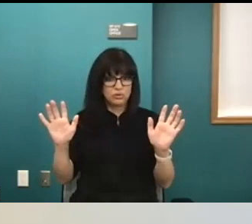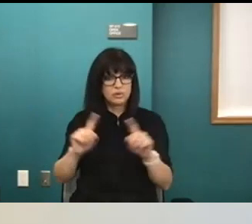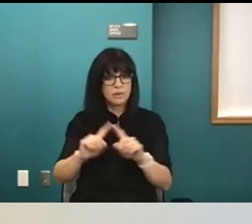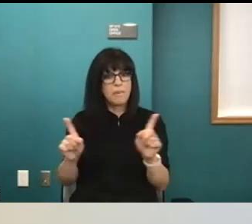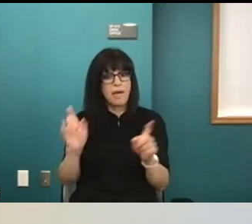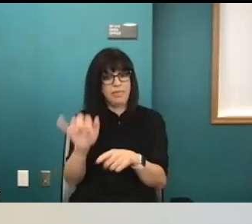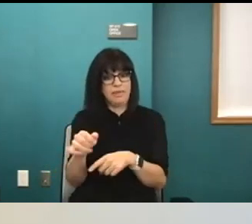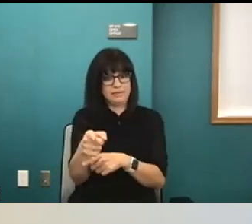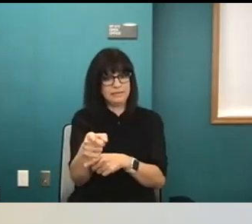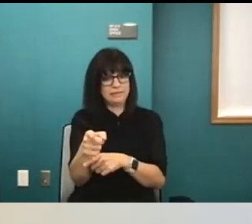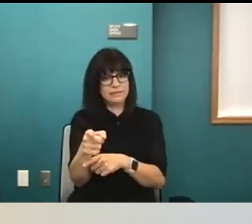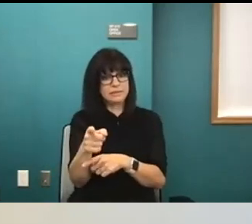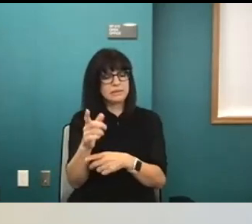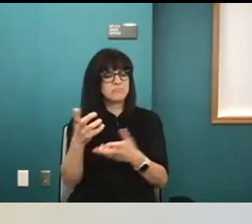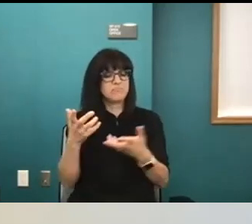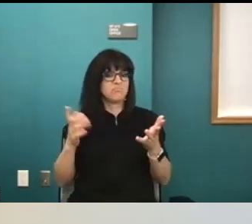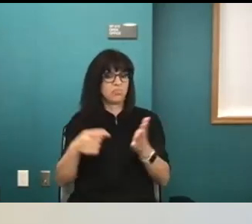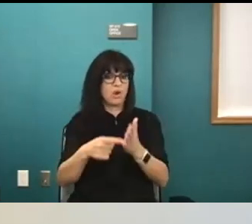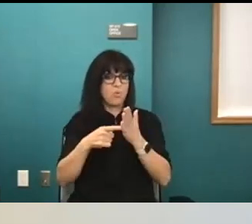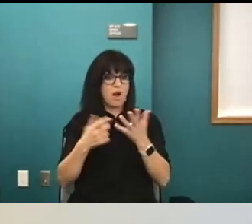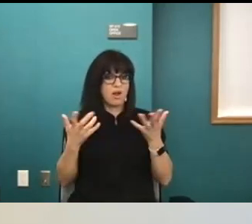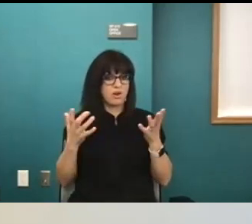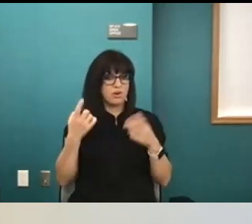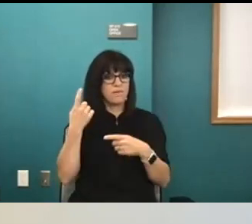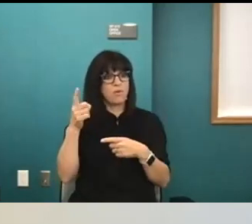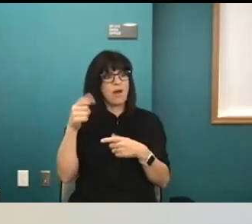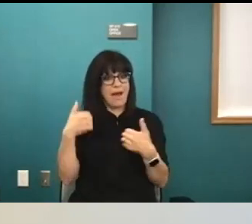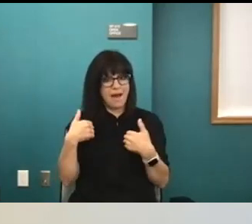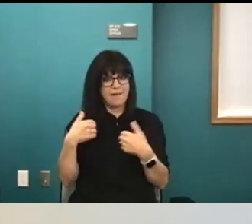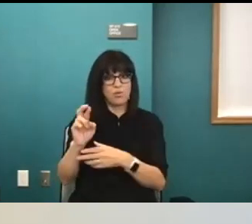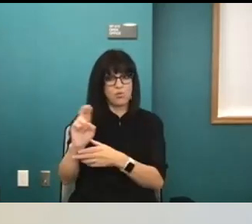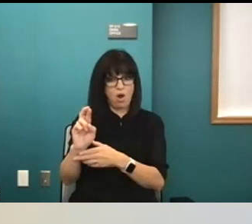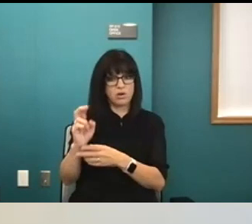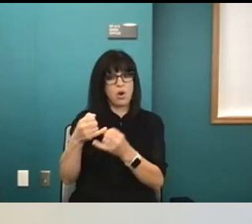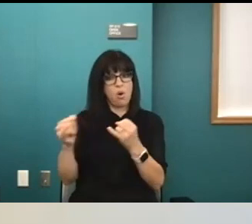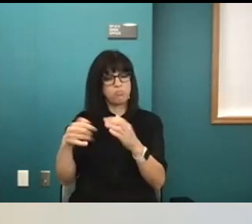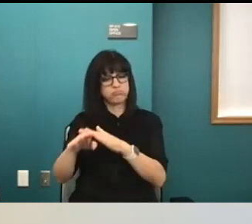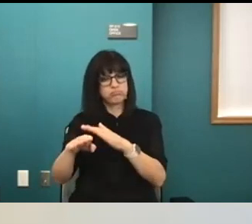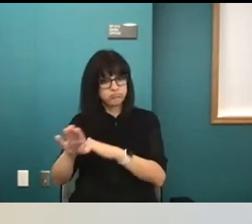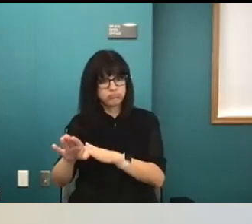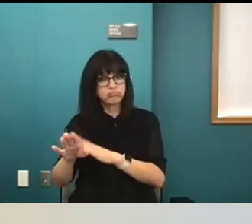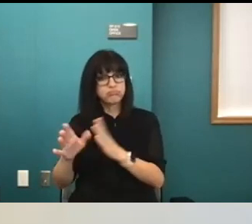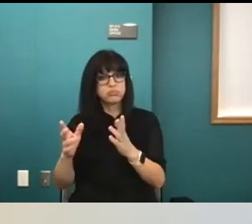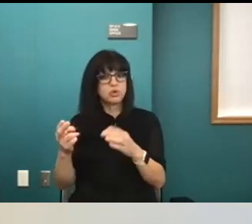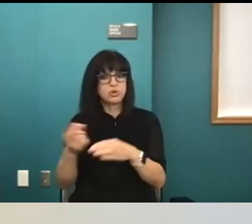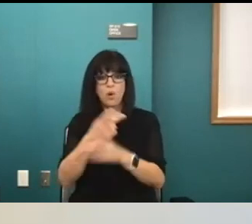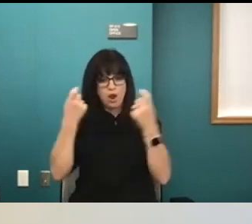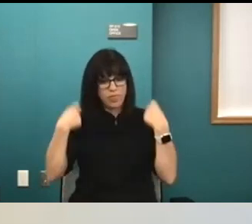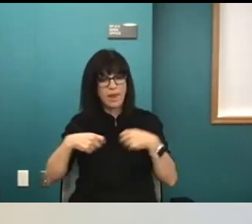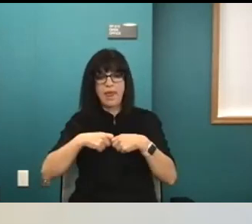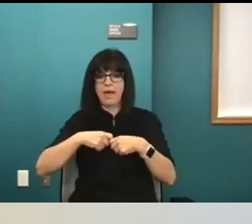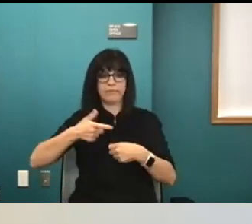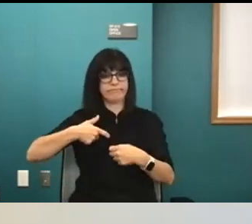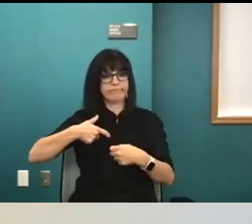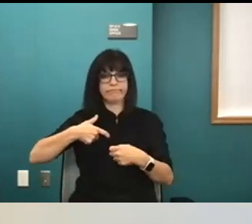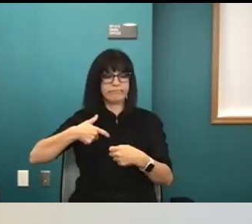would be all that would be required to have the Rondo be telecoil accessible, and then they would just wear the neck loop as they would standardly.